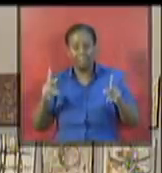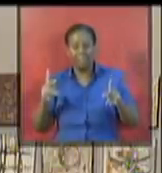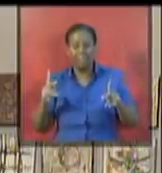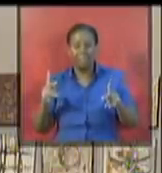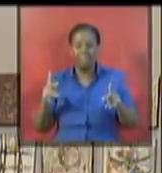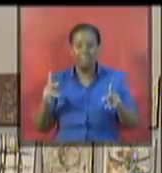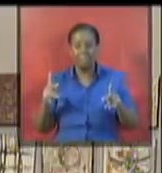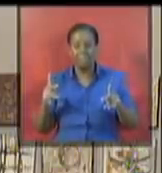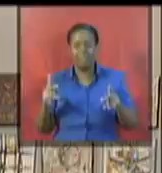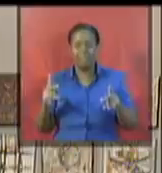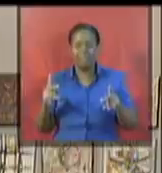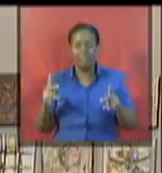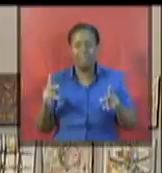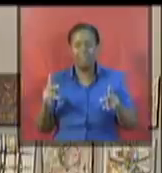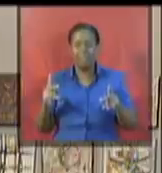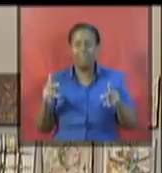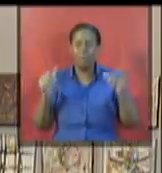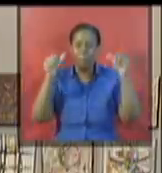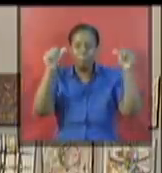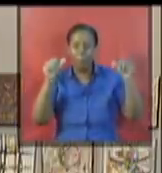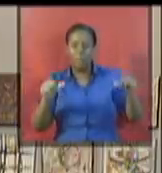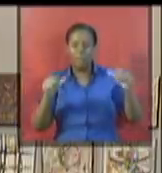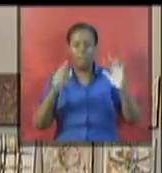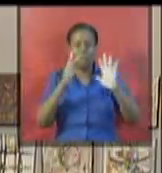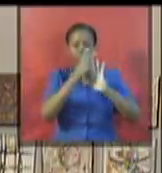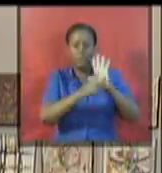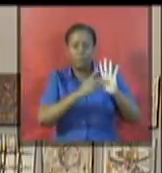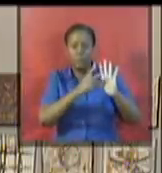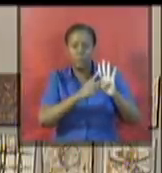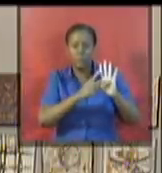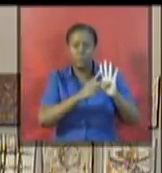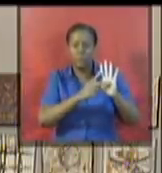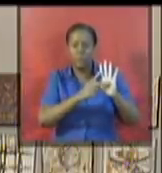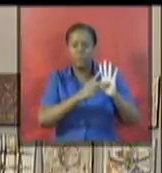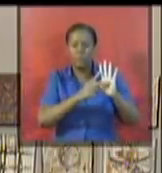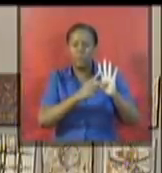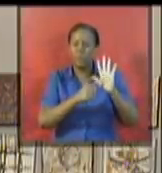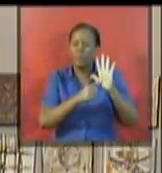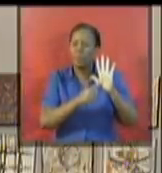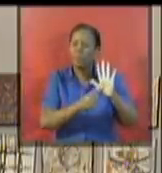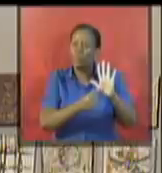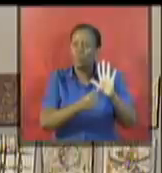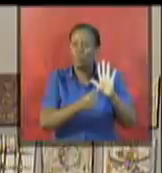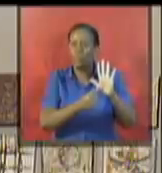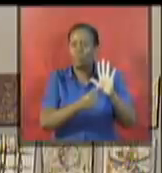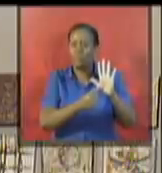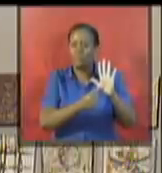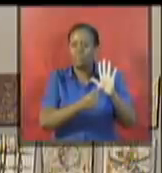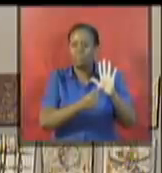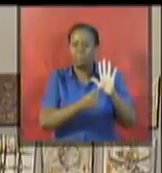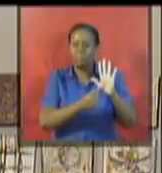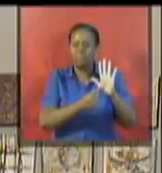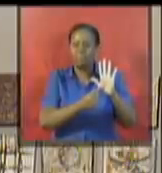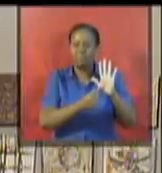posted videos, actively showing their real-time oxygen blood level and showing that there's absolutely no difference in your blood oxygenation